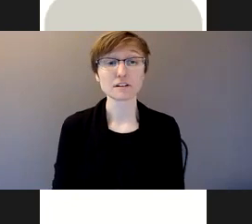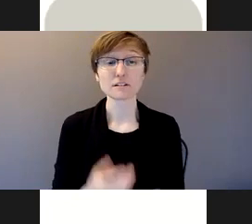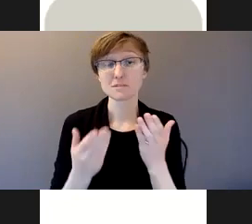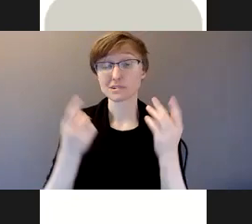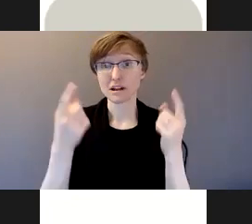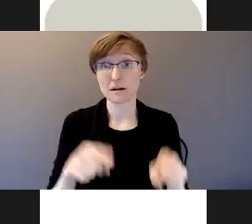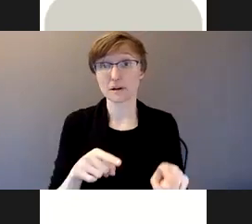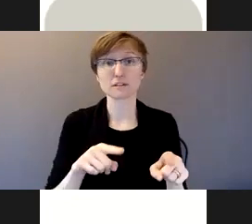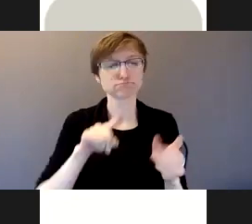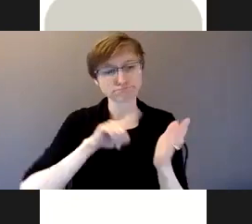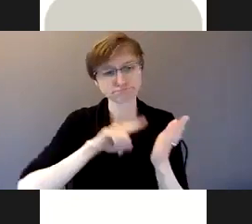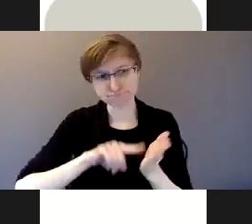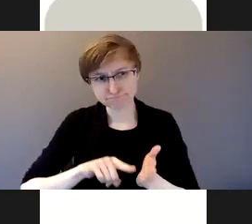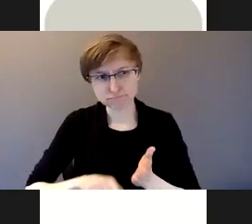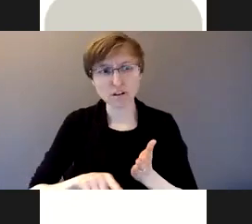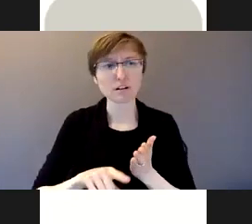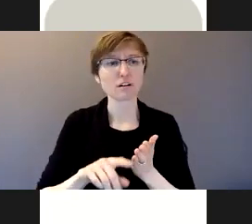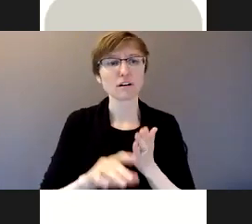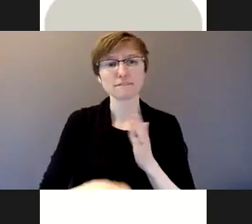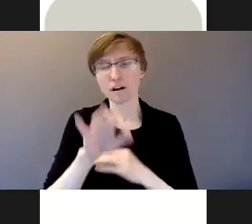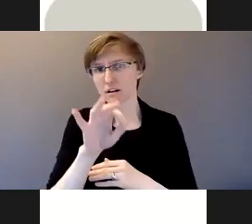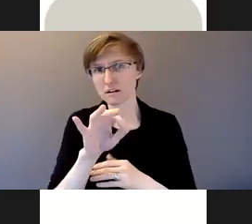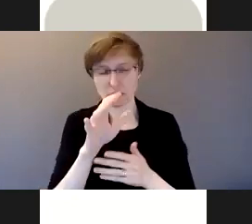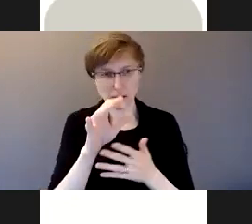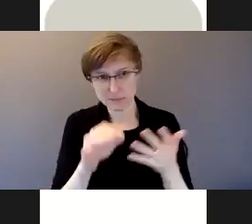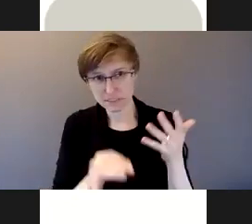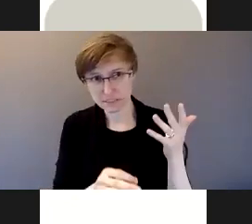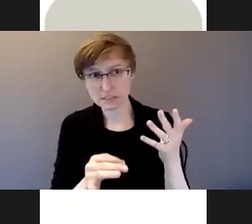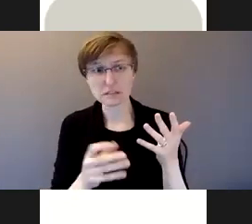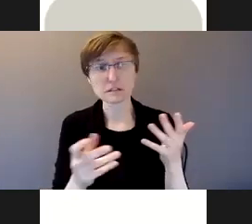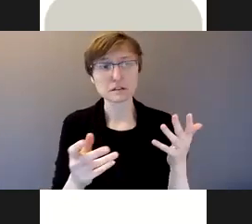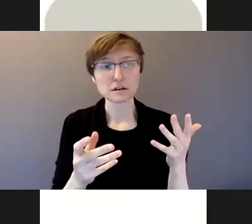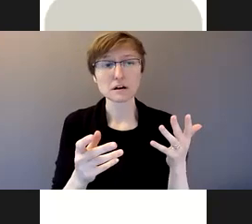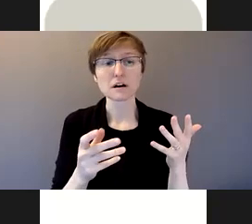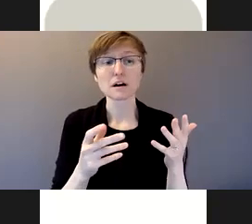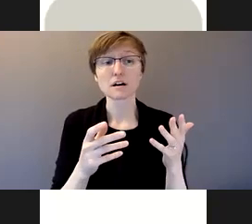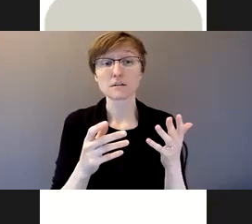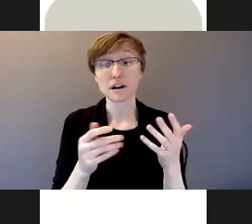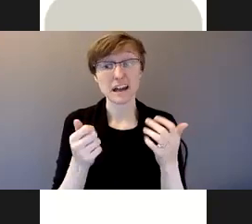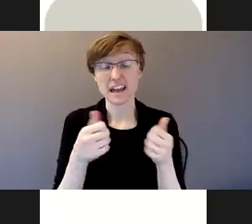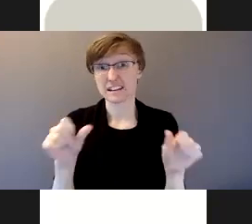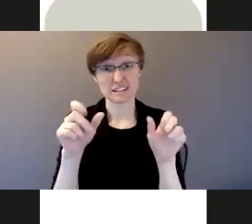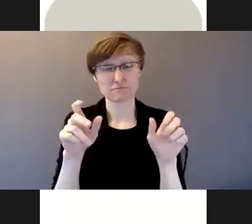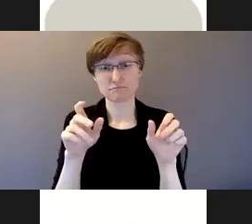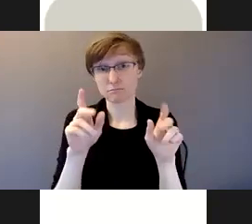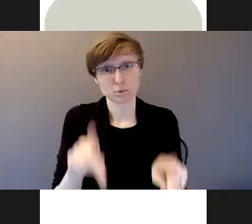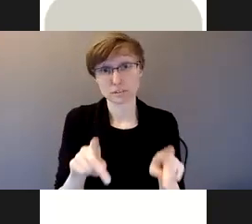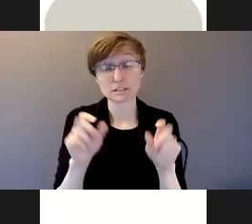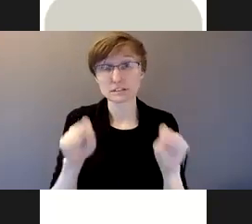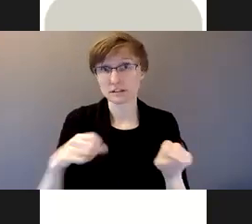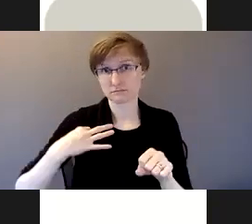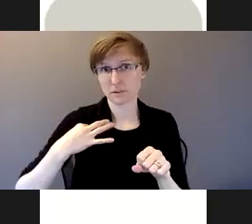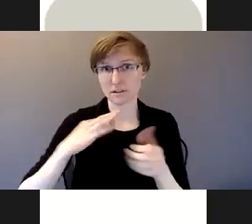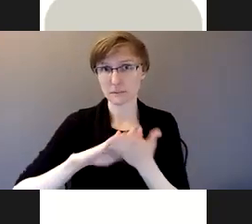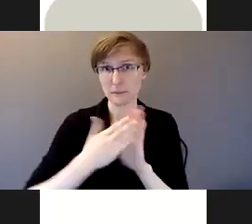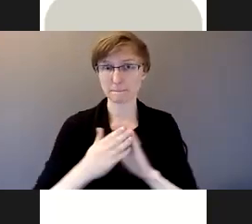always if we can find any other less intrusive means. But anyone can apply to be the guardian of someone else. Again, they have to have the evidence, and